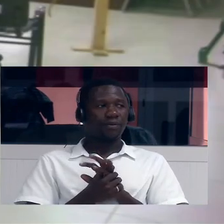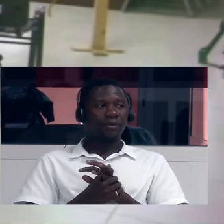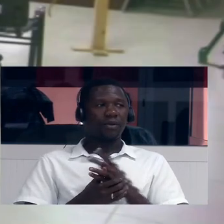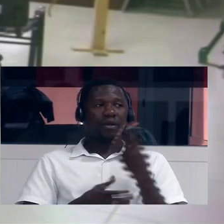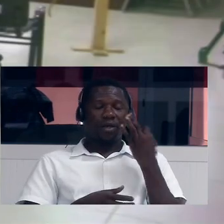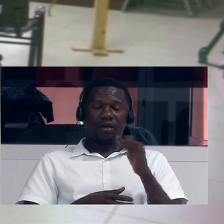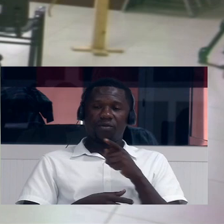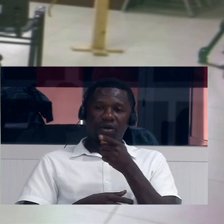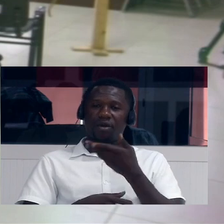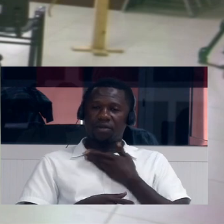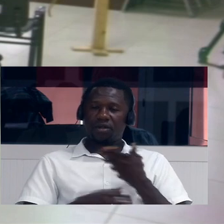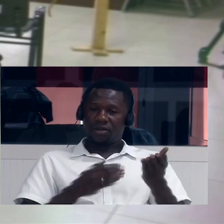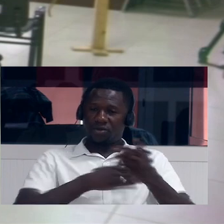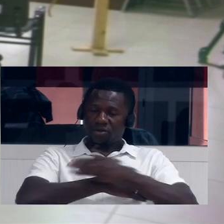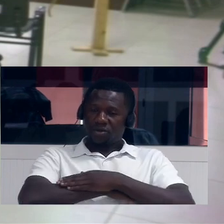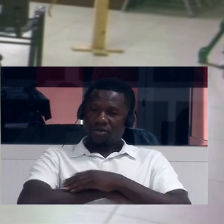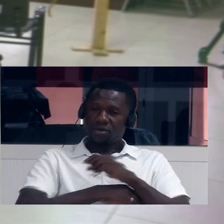you have any closing